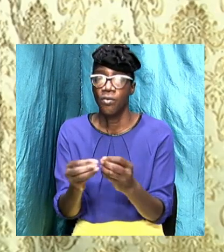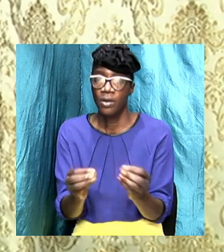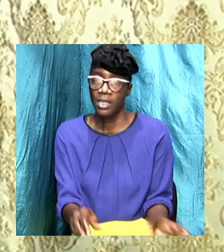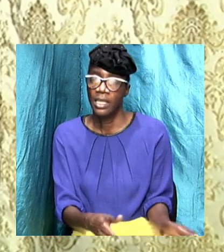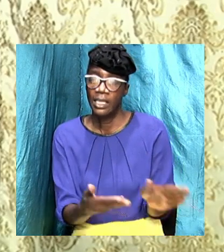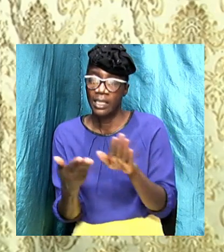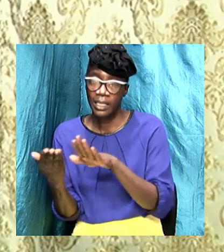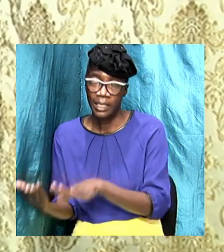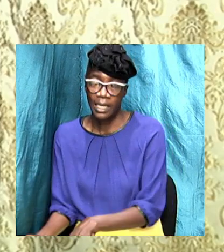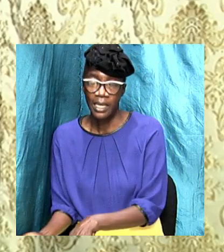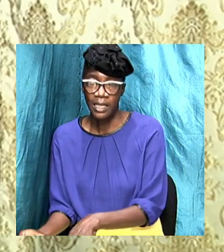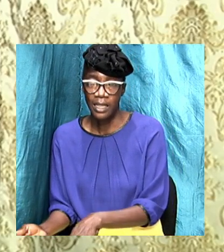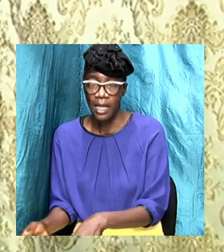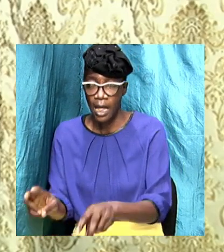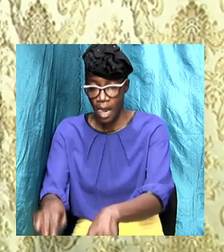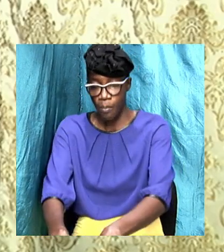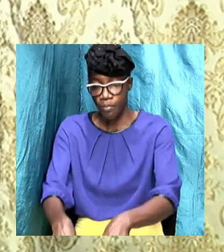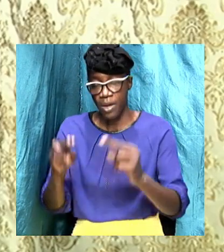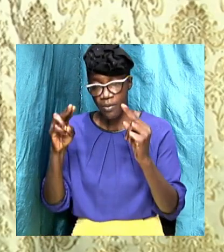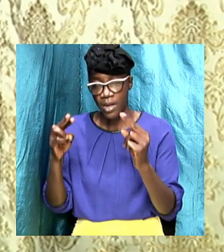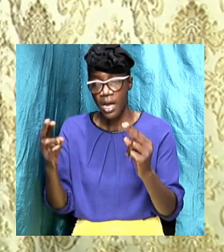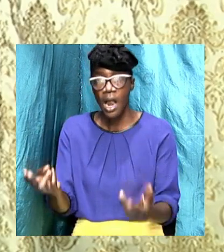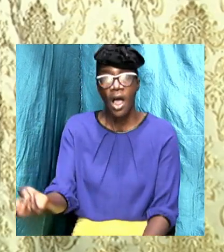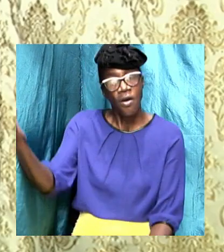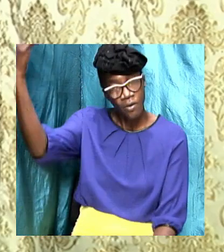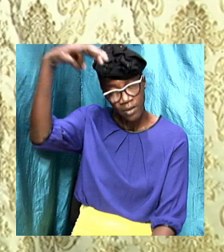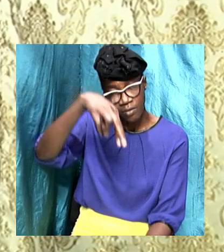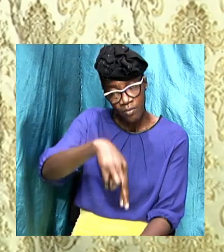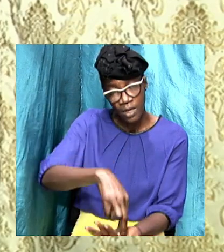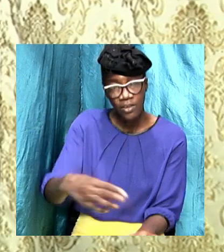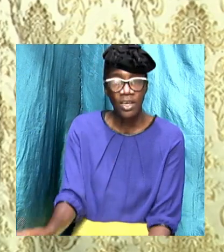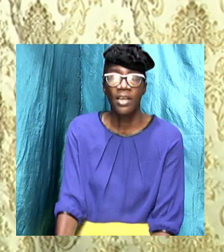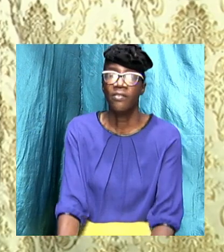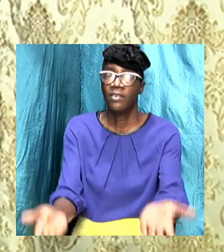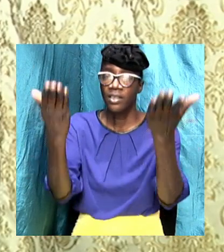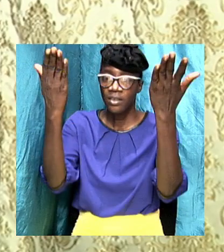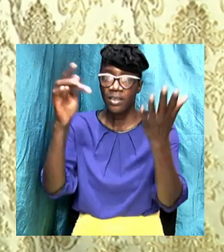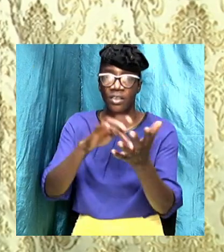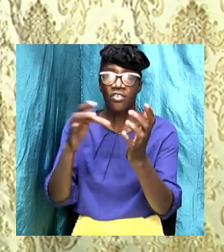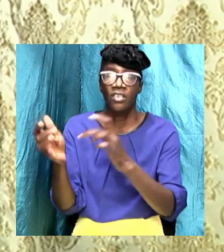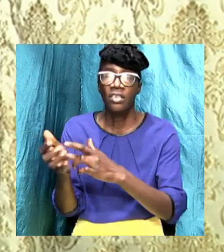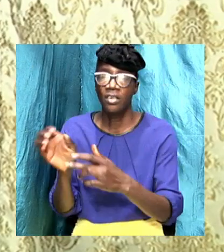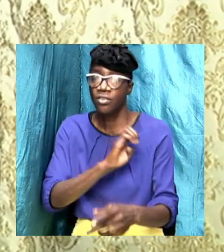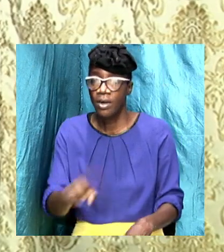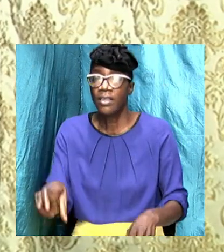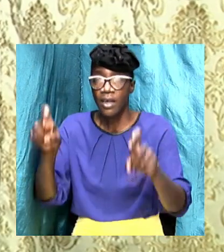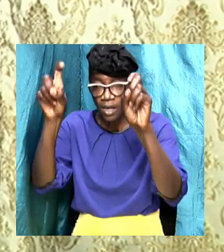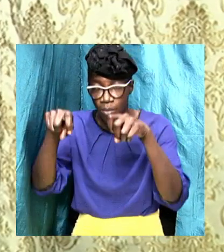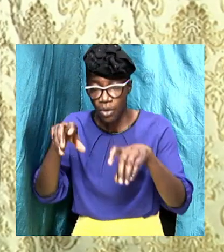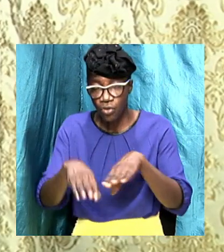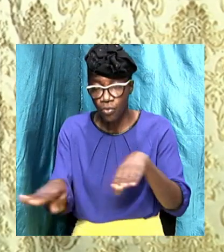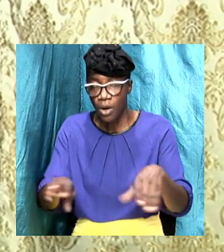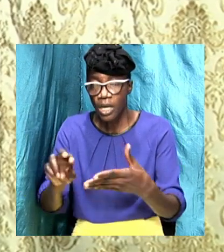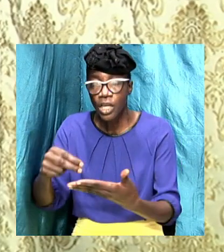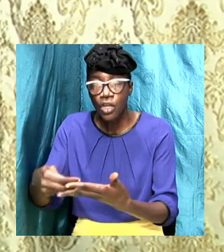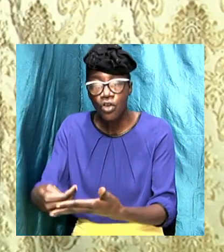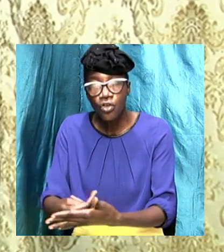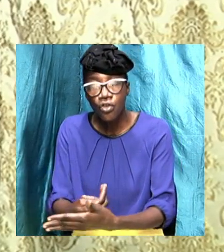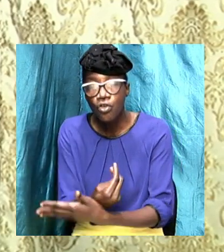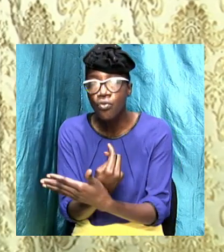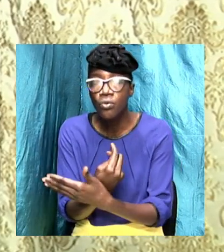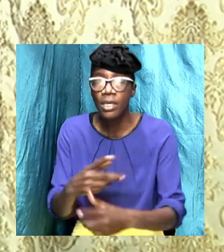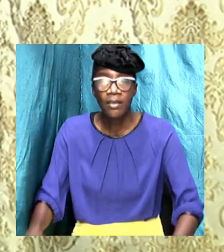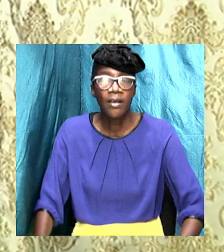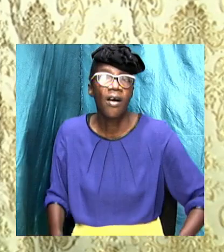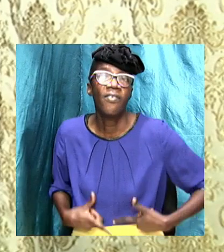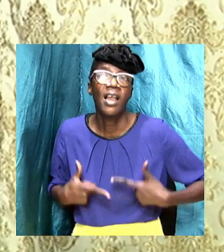burial, resurrection, and ascension of Jesus Christ. We must walk in newness of life. Amen.